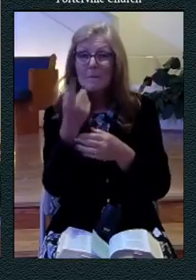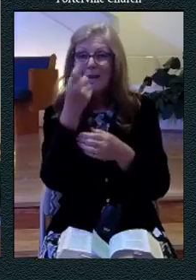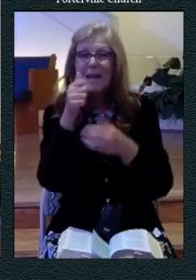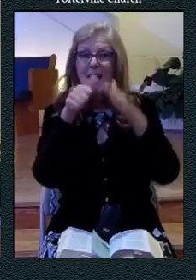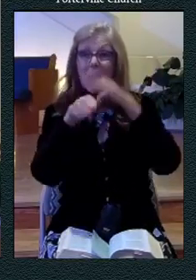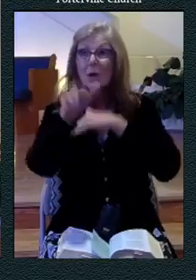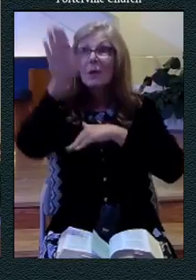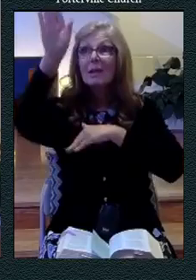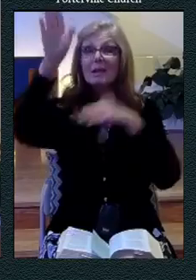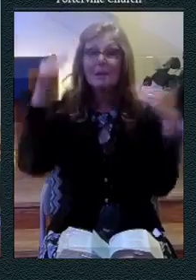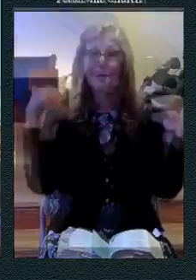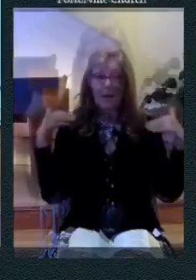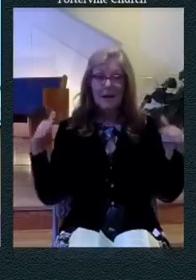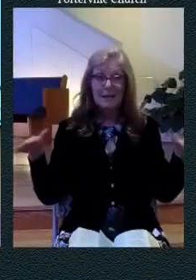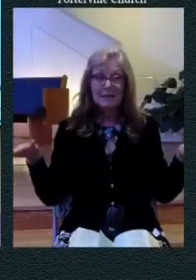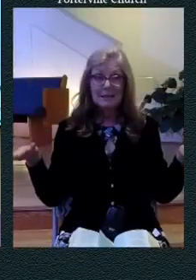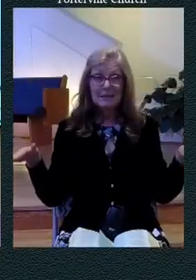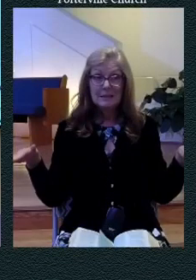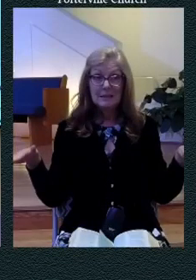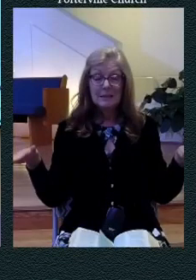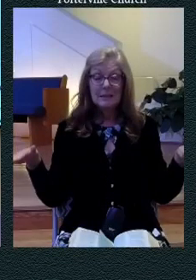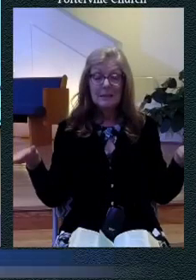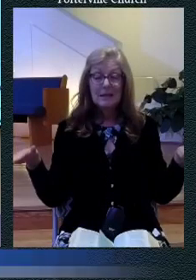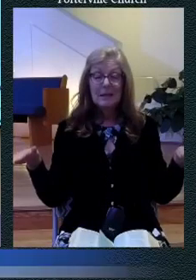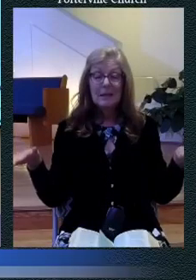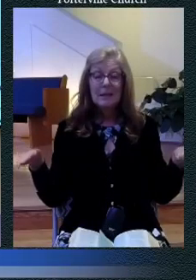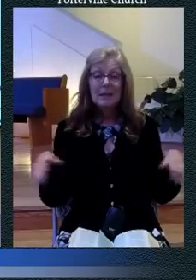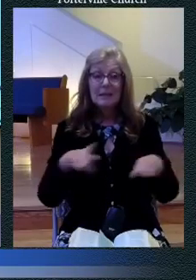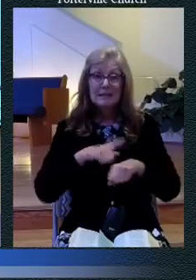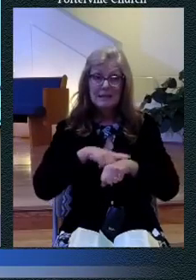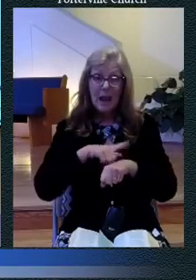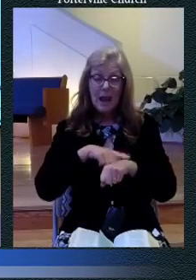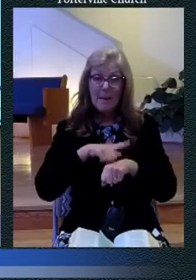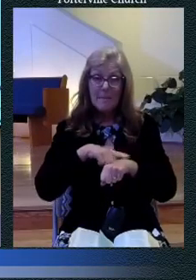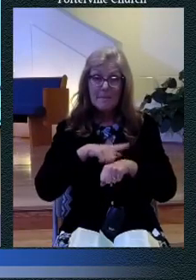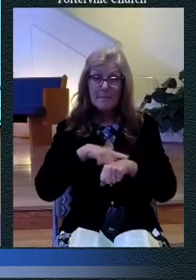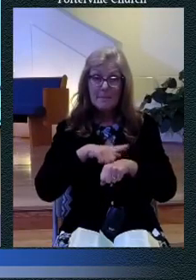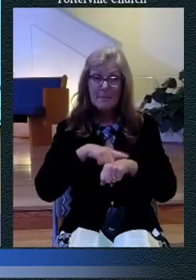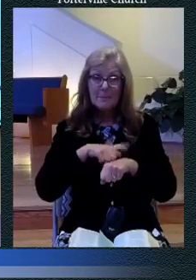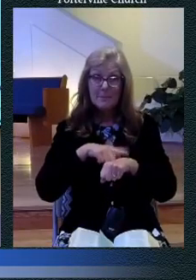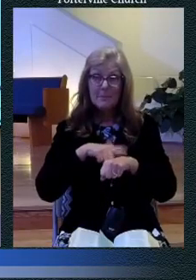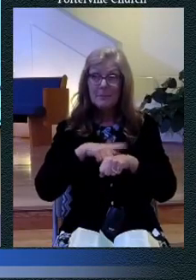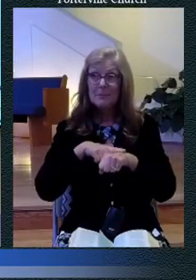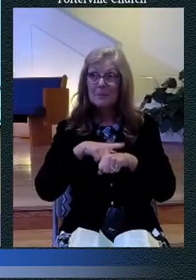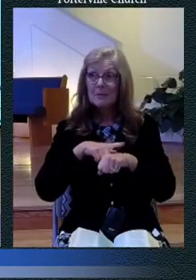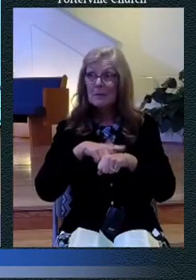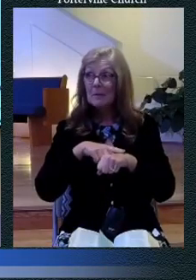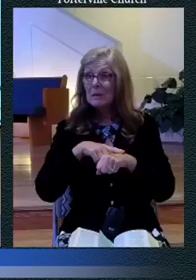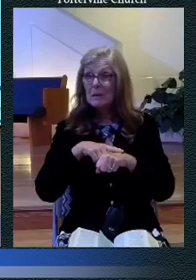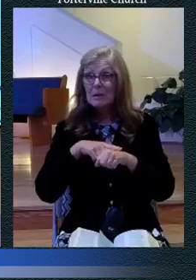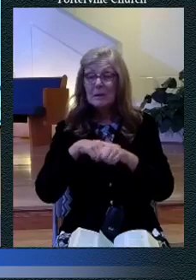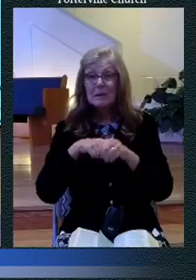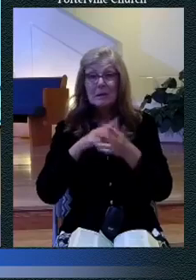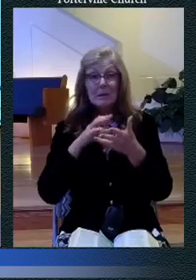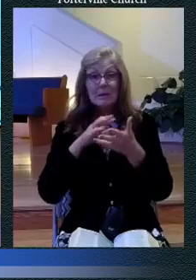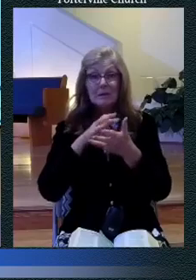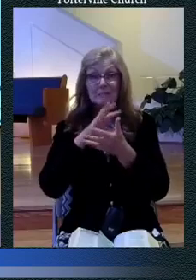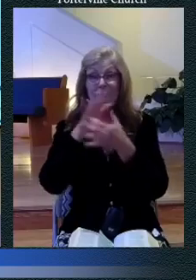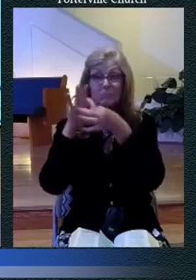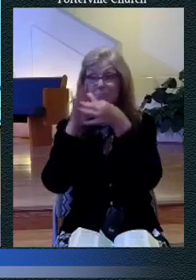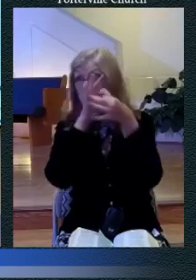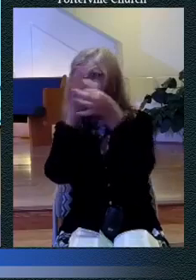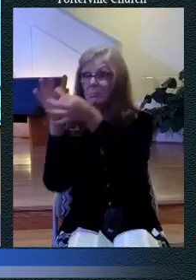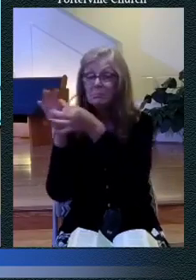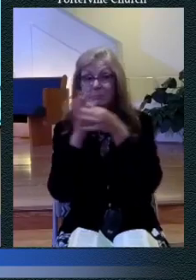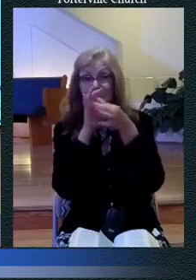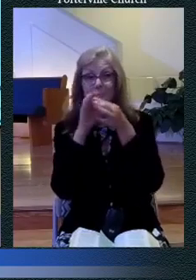wings, it's time to engage in community as church like we've never engaged before.